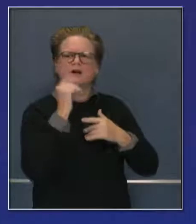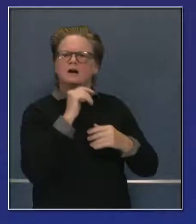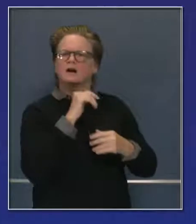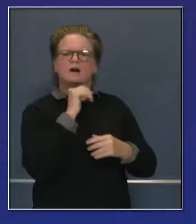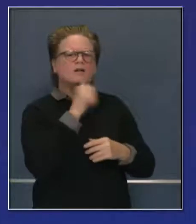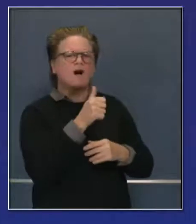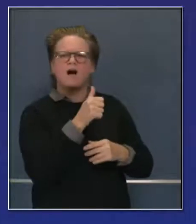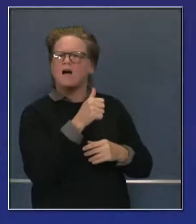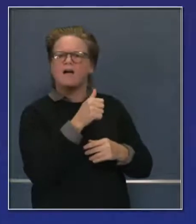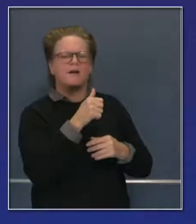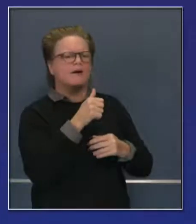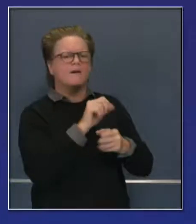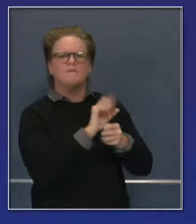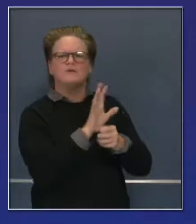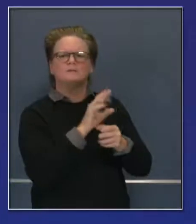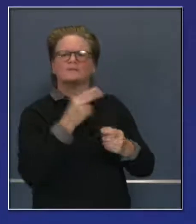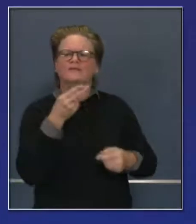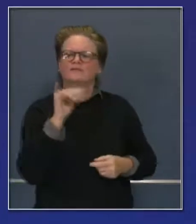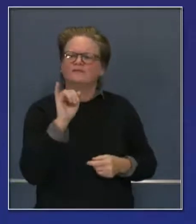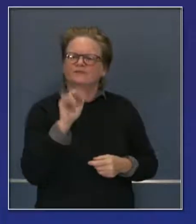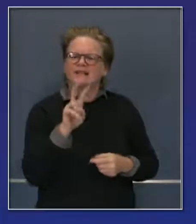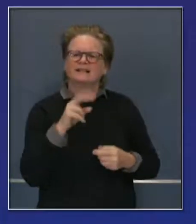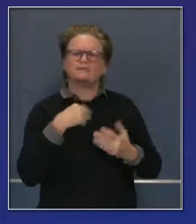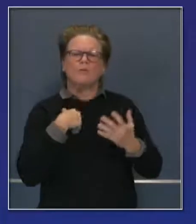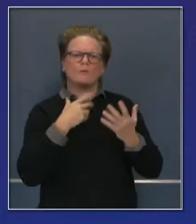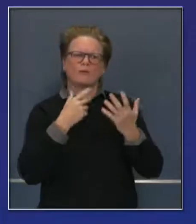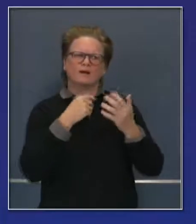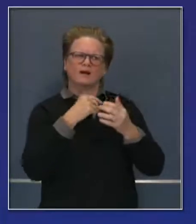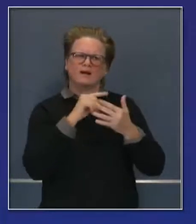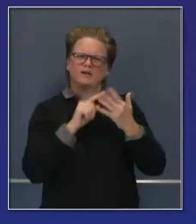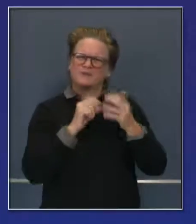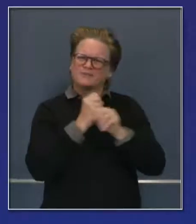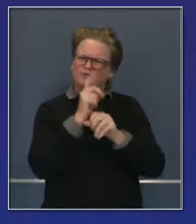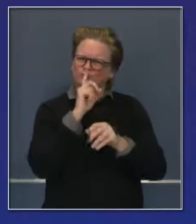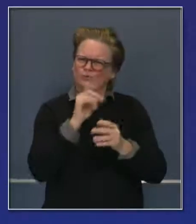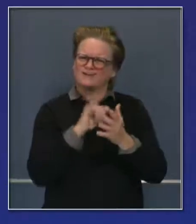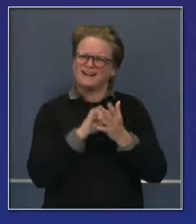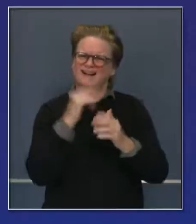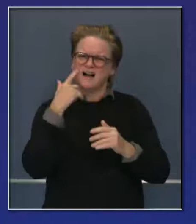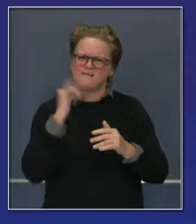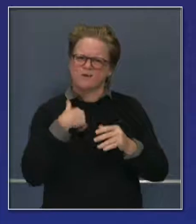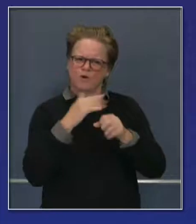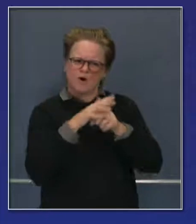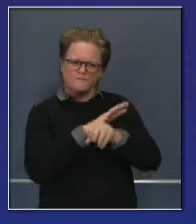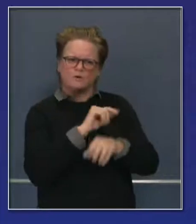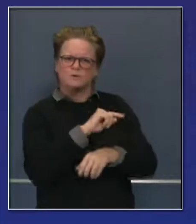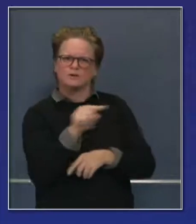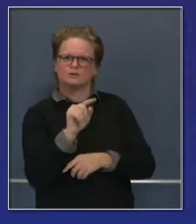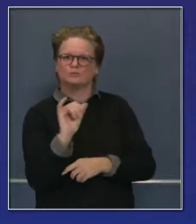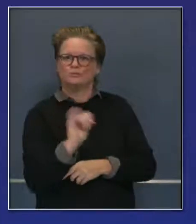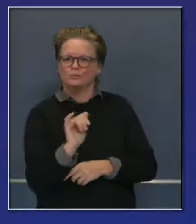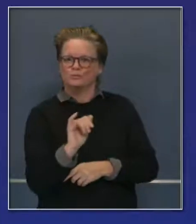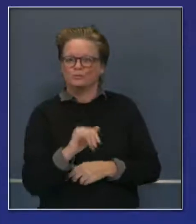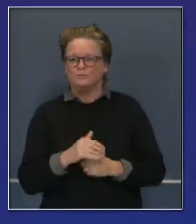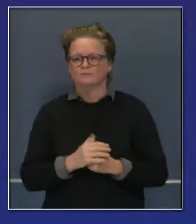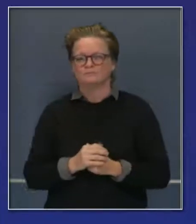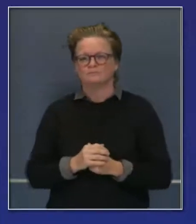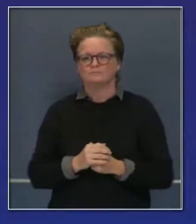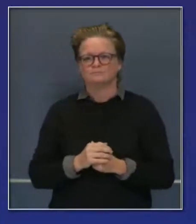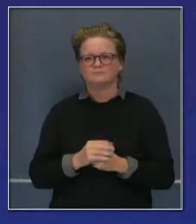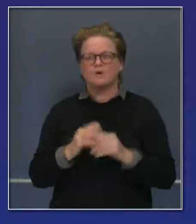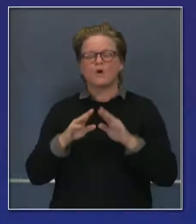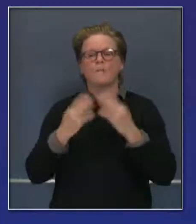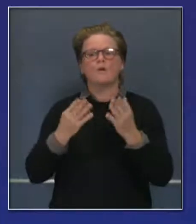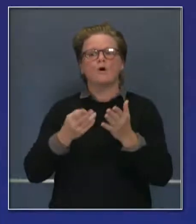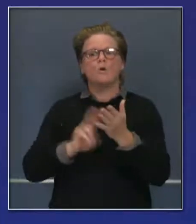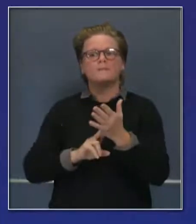to make sure we get the word out. Open enrollment, as the governor noted, we're launching it today. It was open a week ago, but this is the real launch. The thing to know, you can